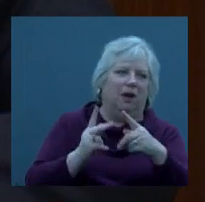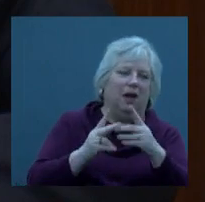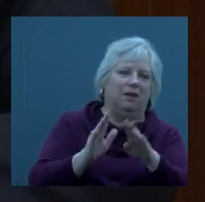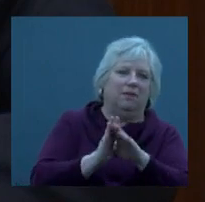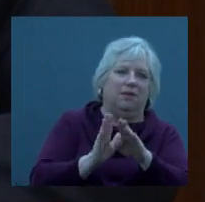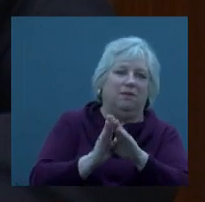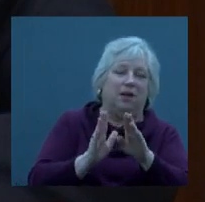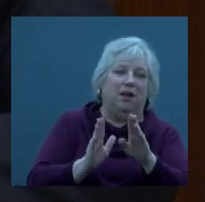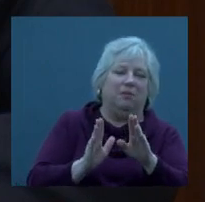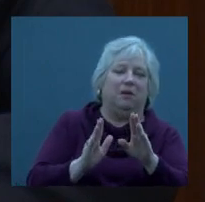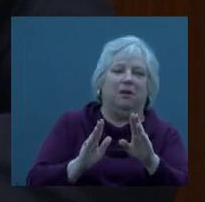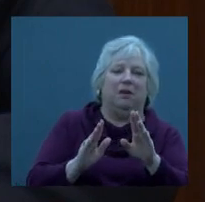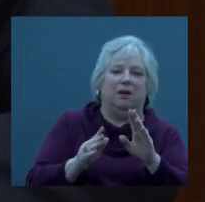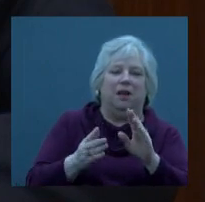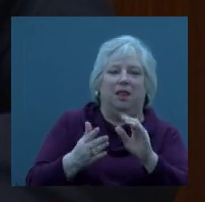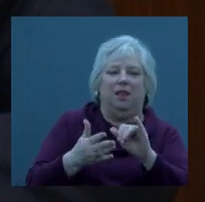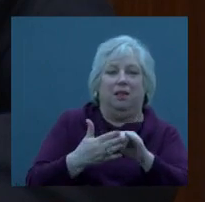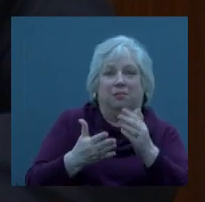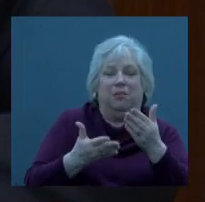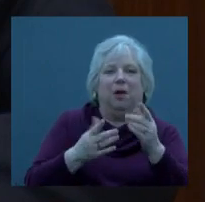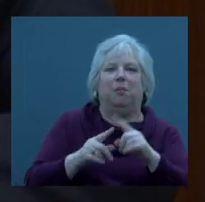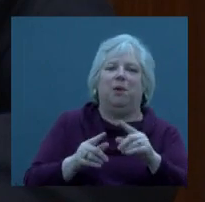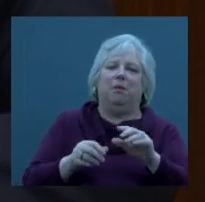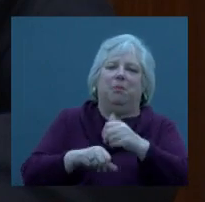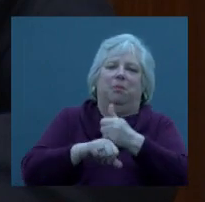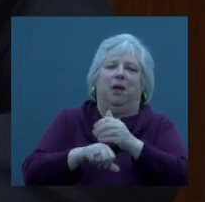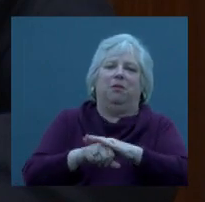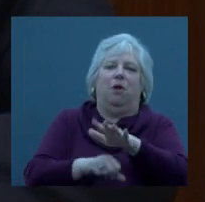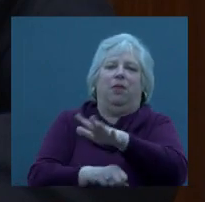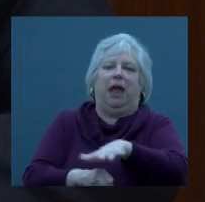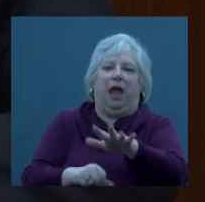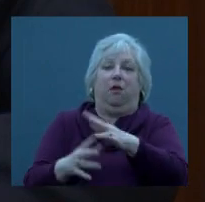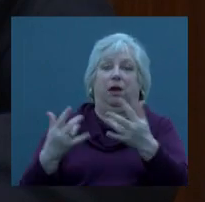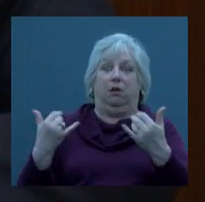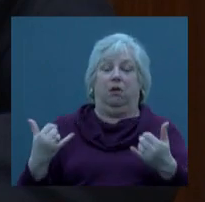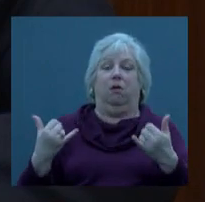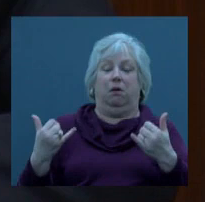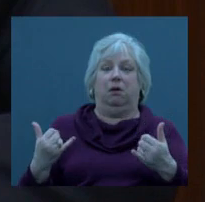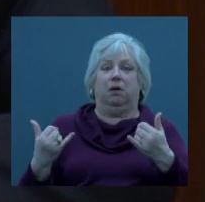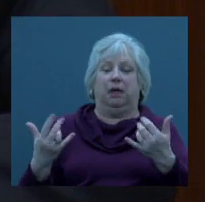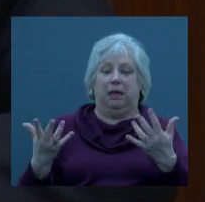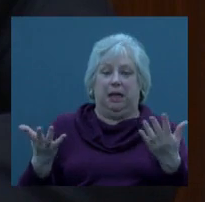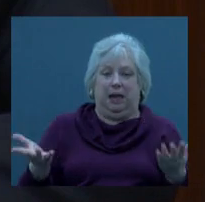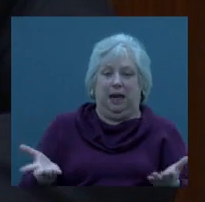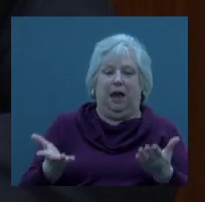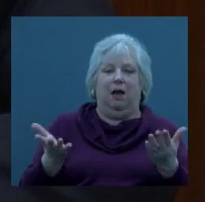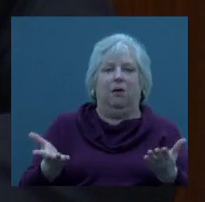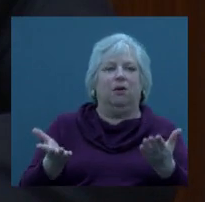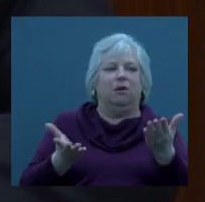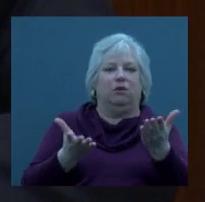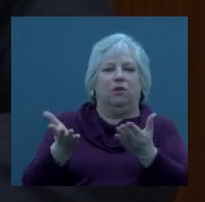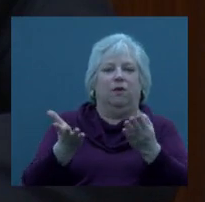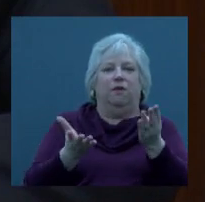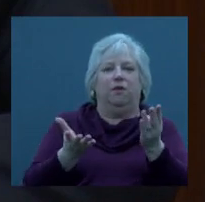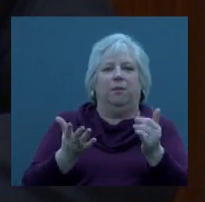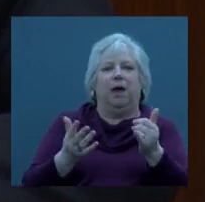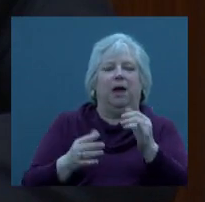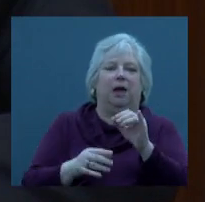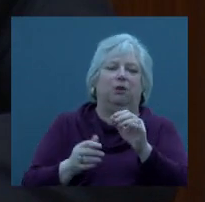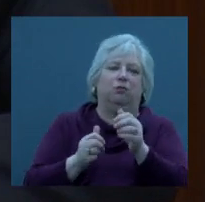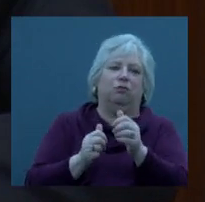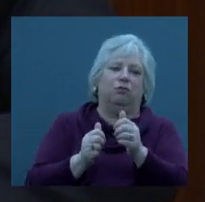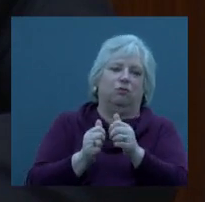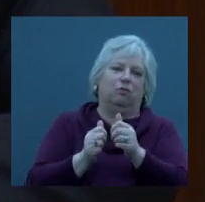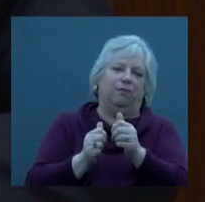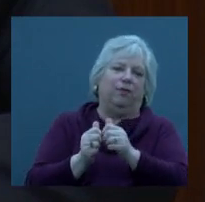just based upon the area as it currently is served by transportation